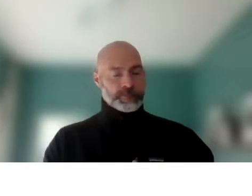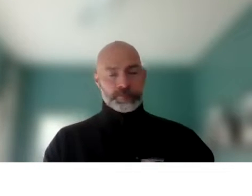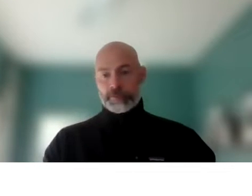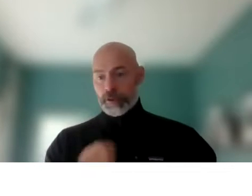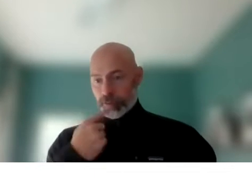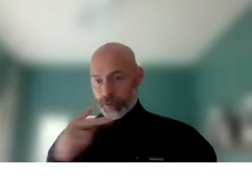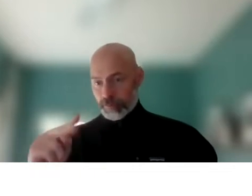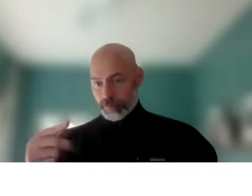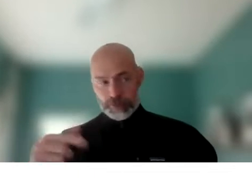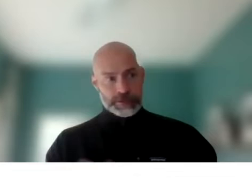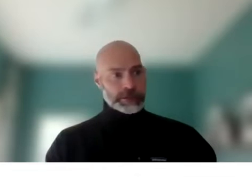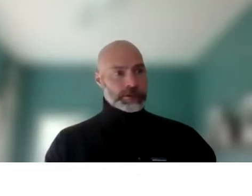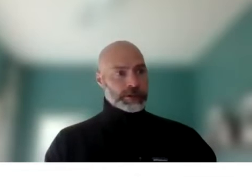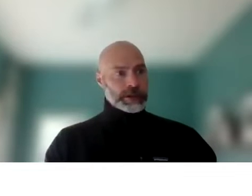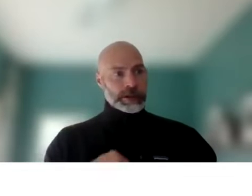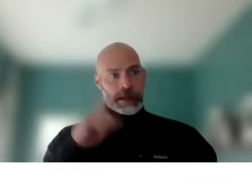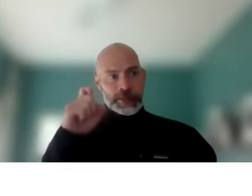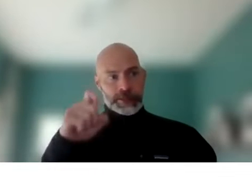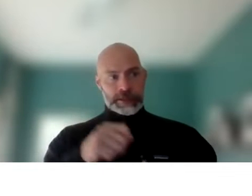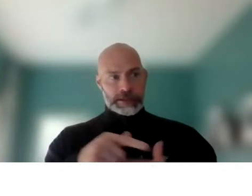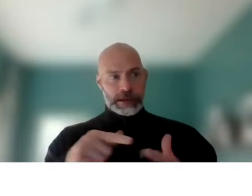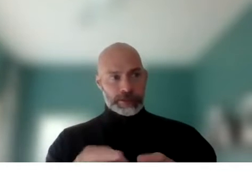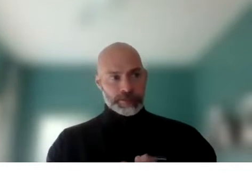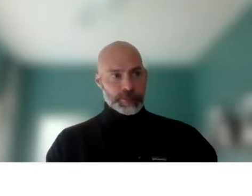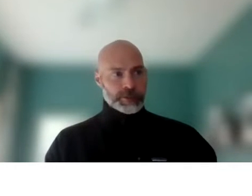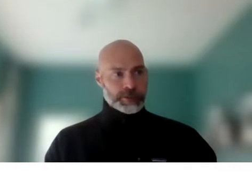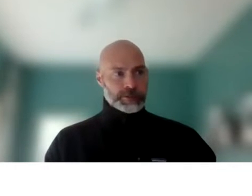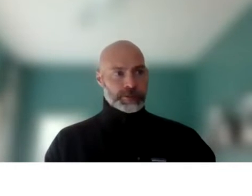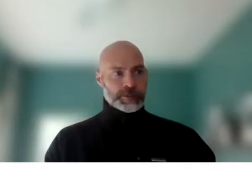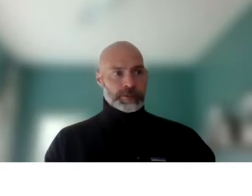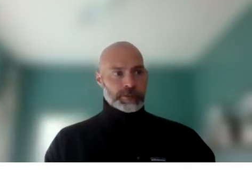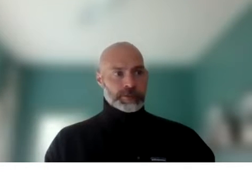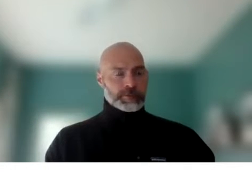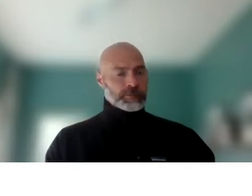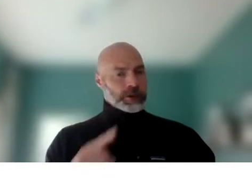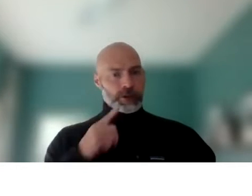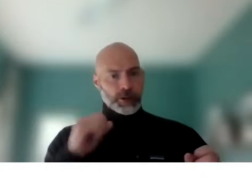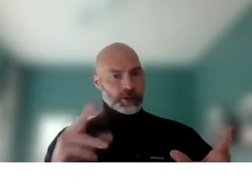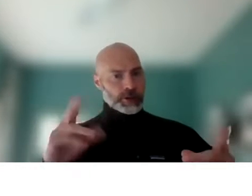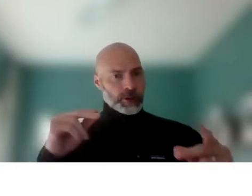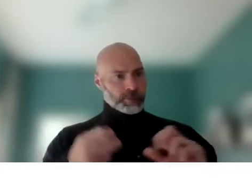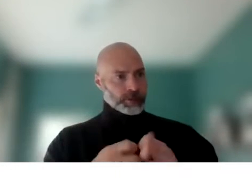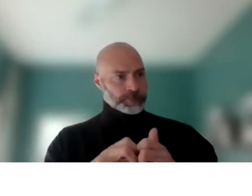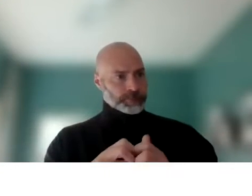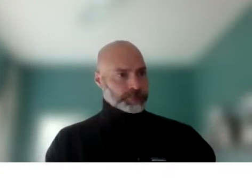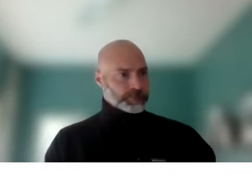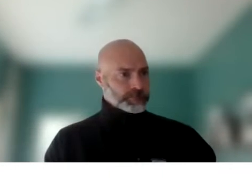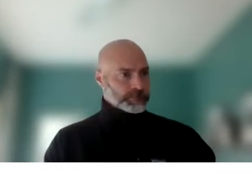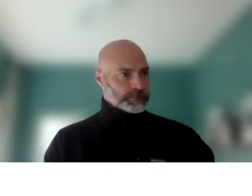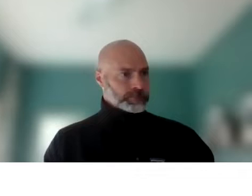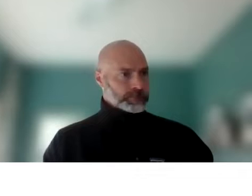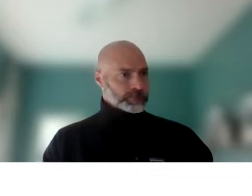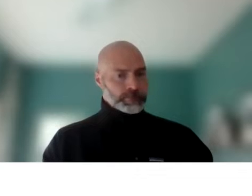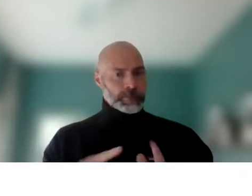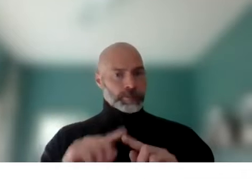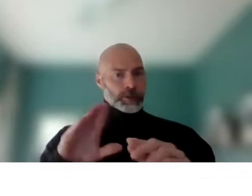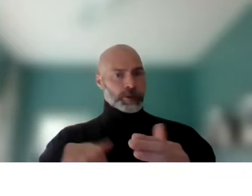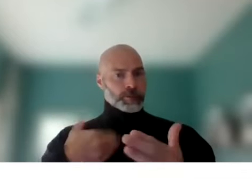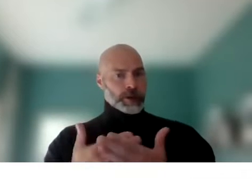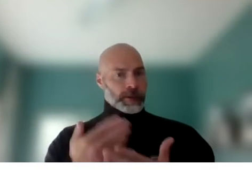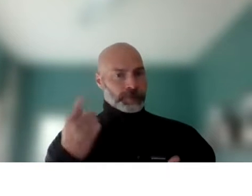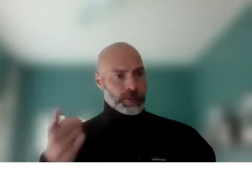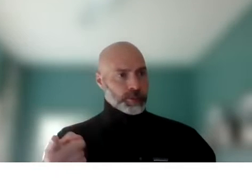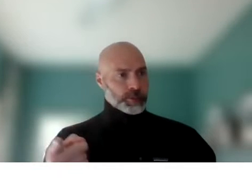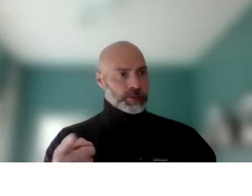P&G, I came for an all-day interview, and I told them, I need a sign language interpreter for this interview. And they said, okay, no problem.